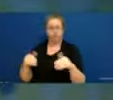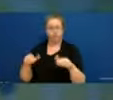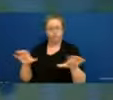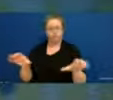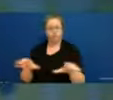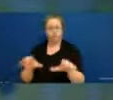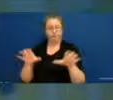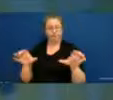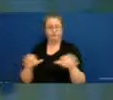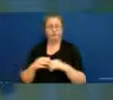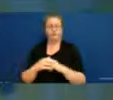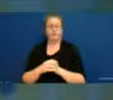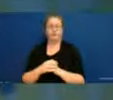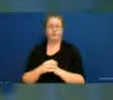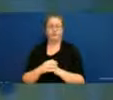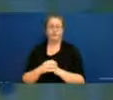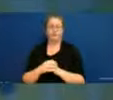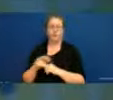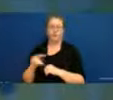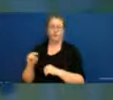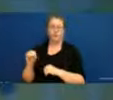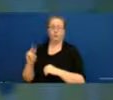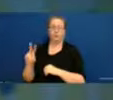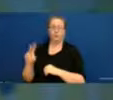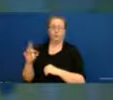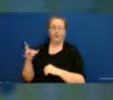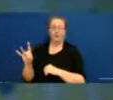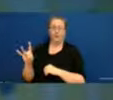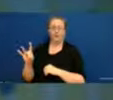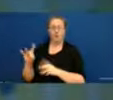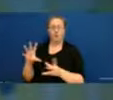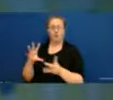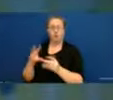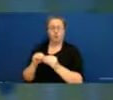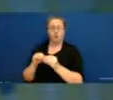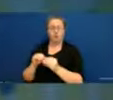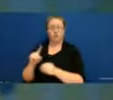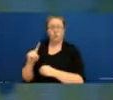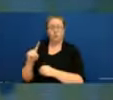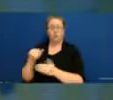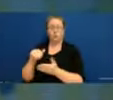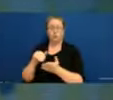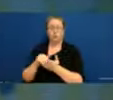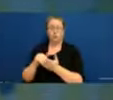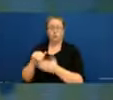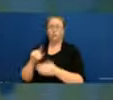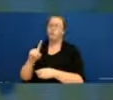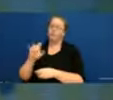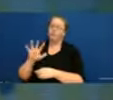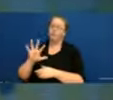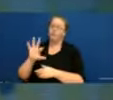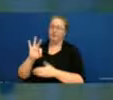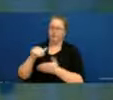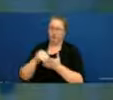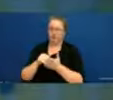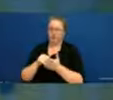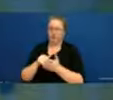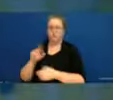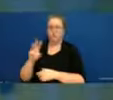159,634 surgeries as of November 8, 2020. Of which 124,078 were urgent